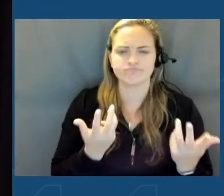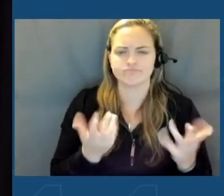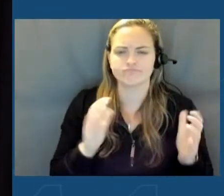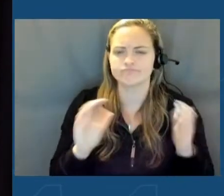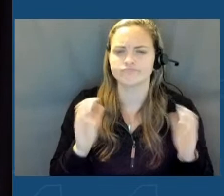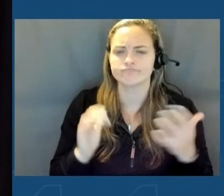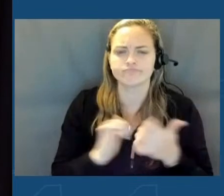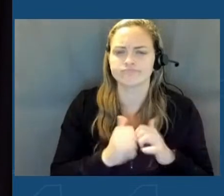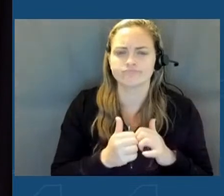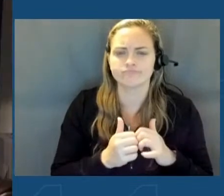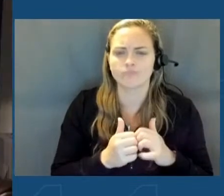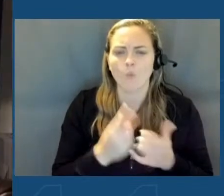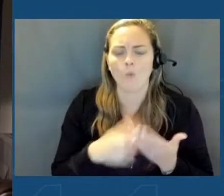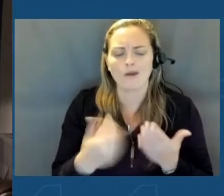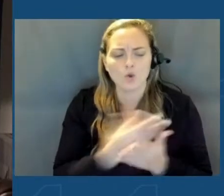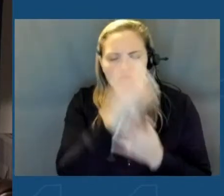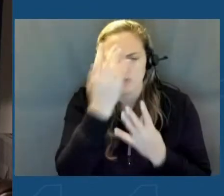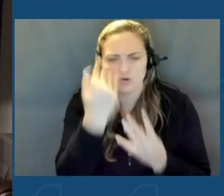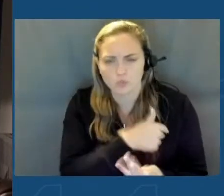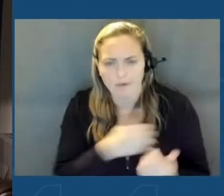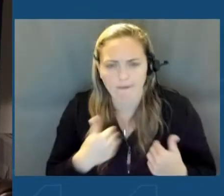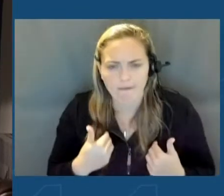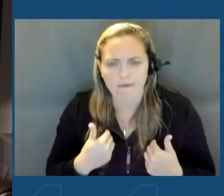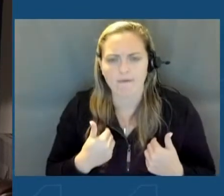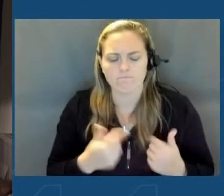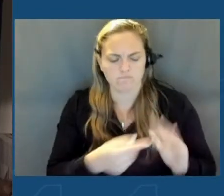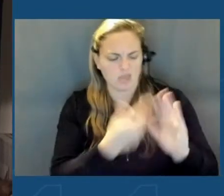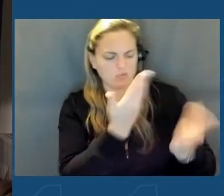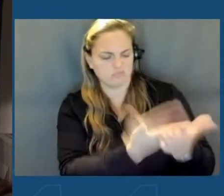understand what new data we have to show that this